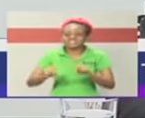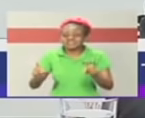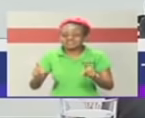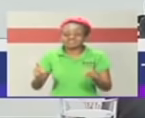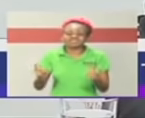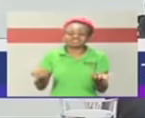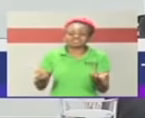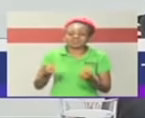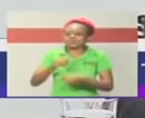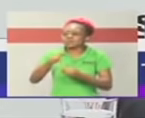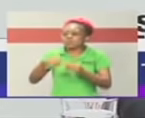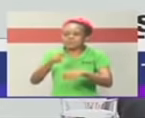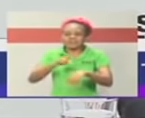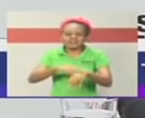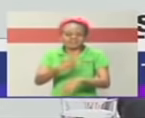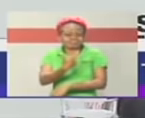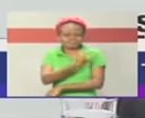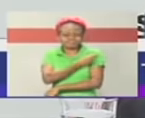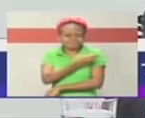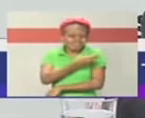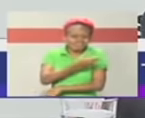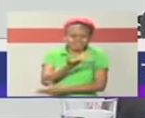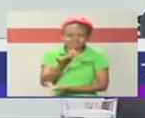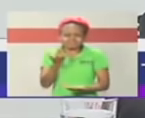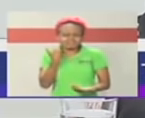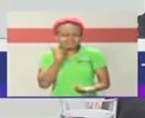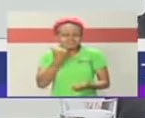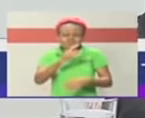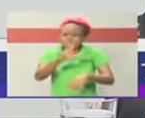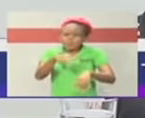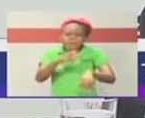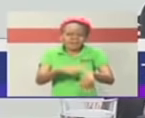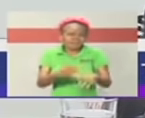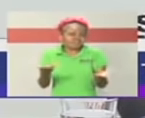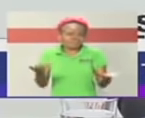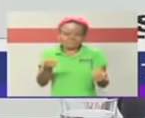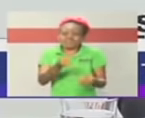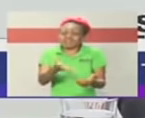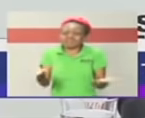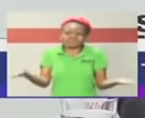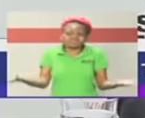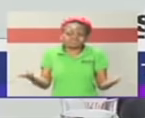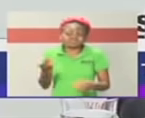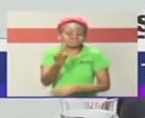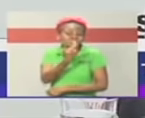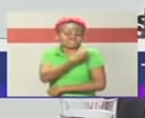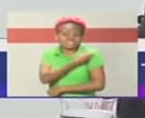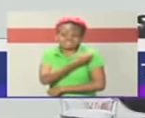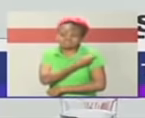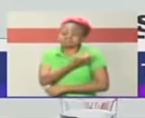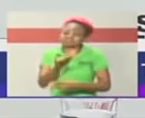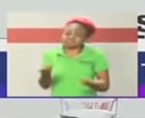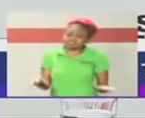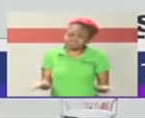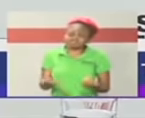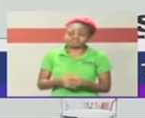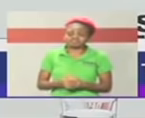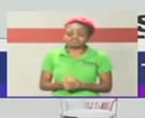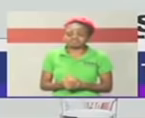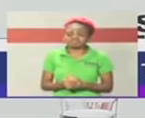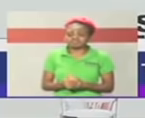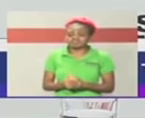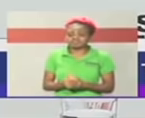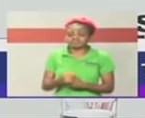effect, which is common with any injection, any vaccine, which is pain at the injection